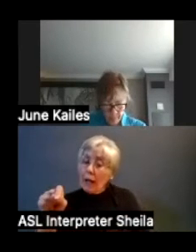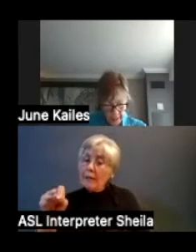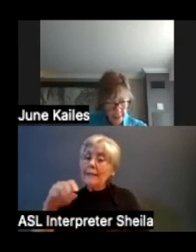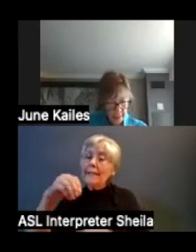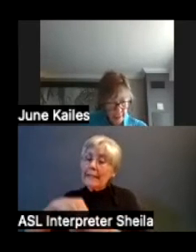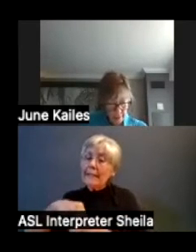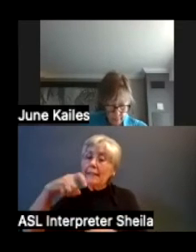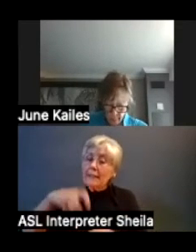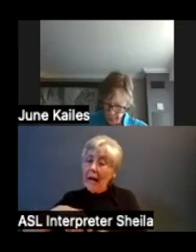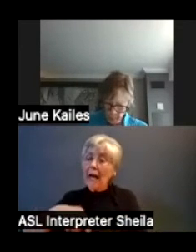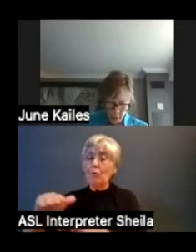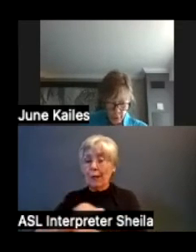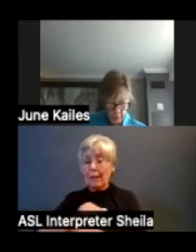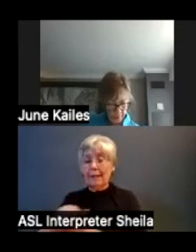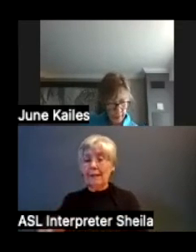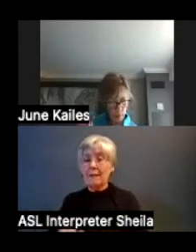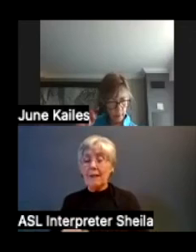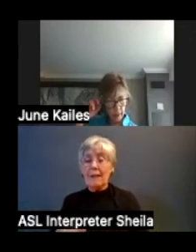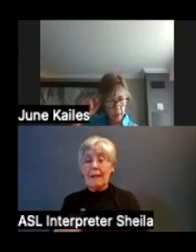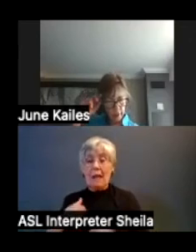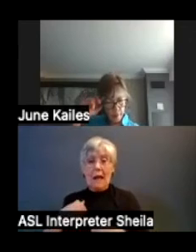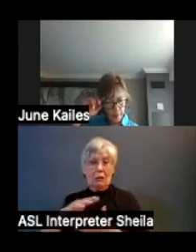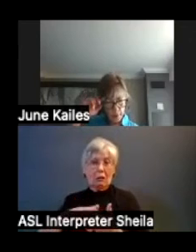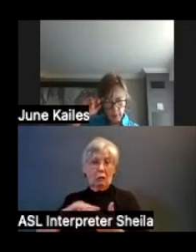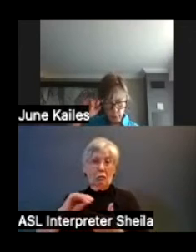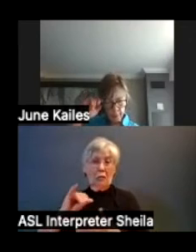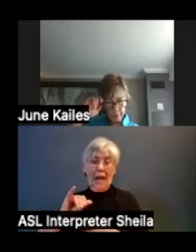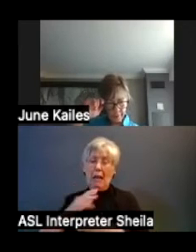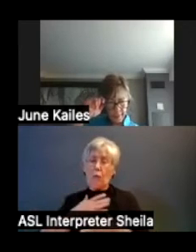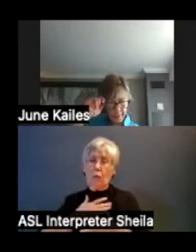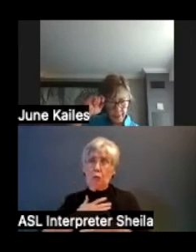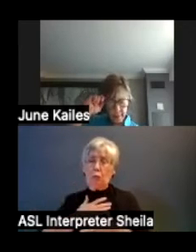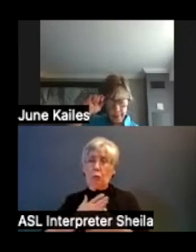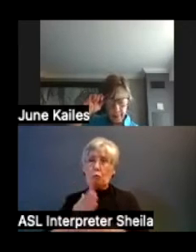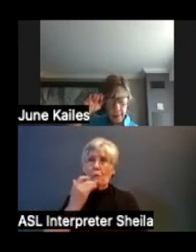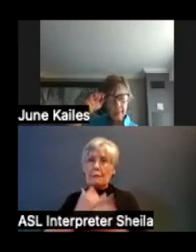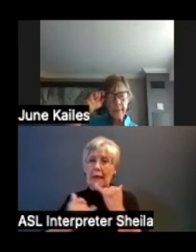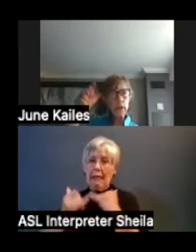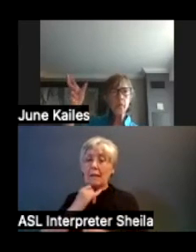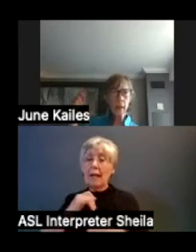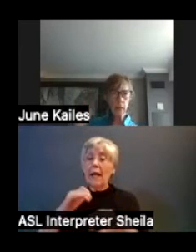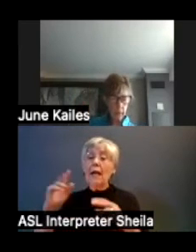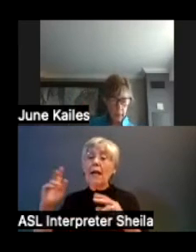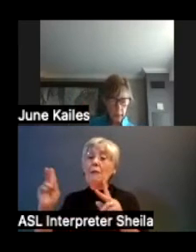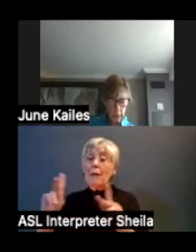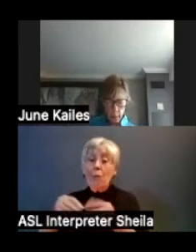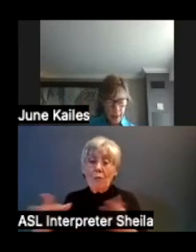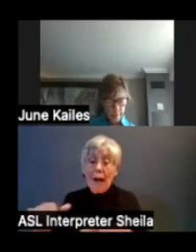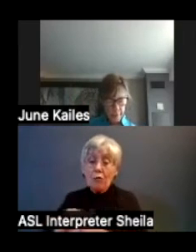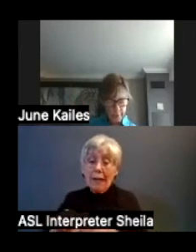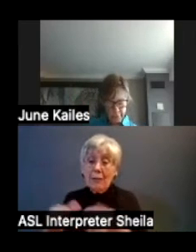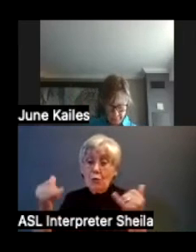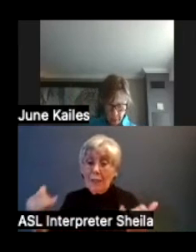Because basically, and I've learned this the hard way, the people we train today, they're not there tomorrow.